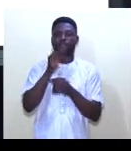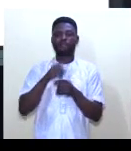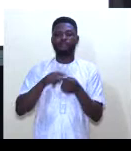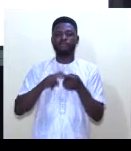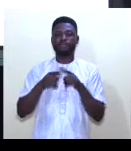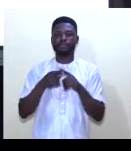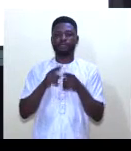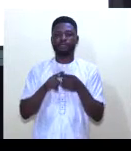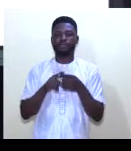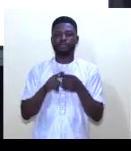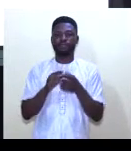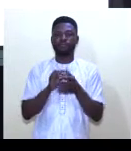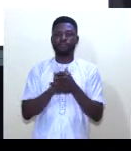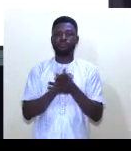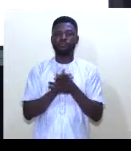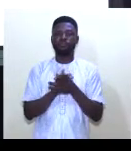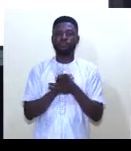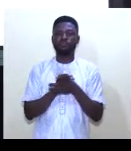friend.